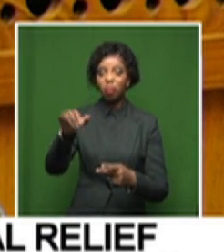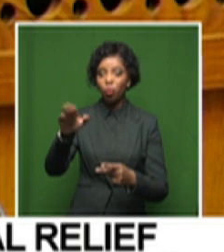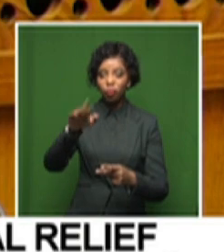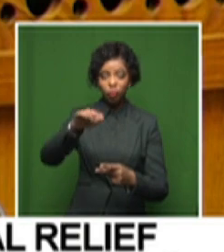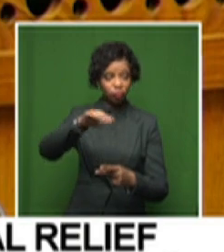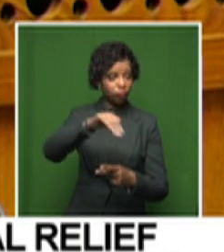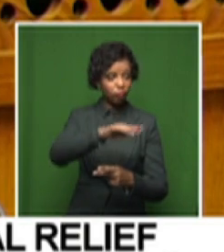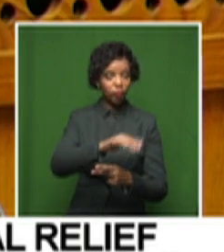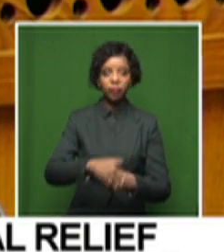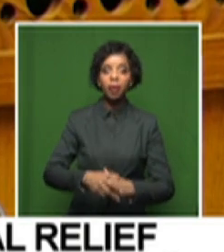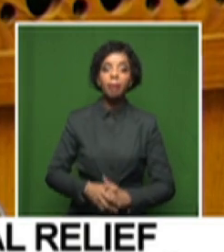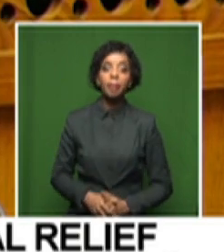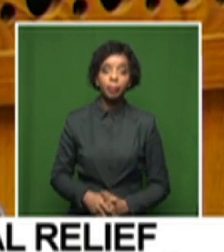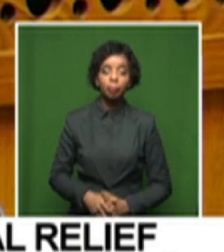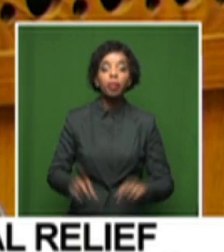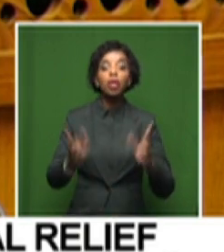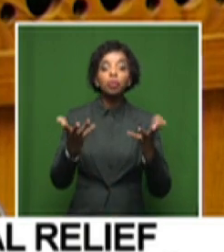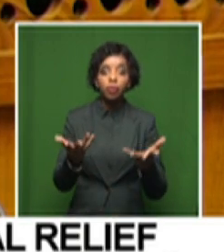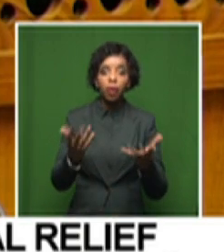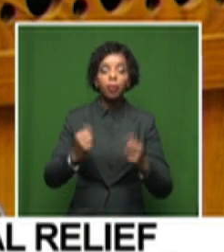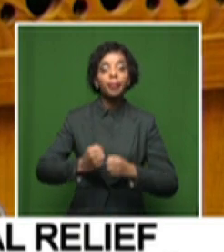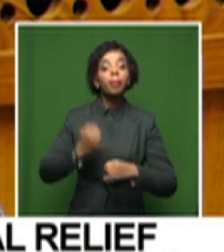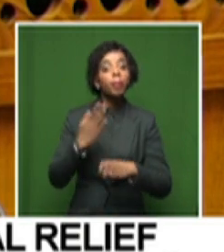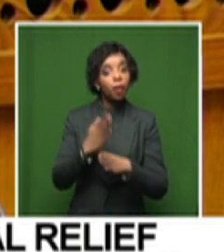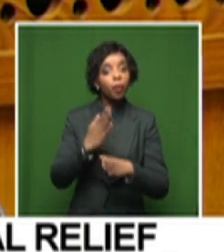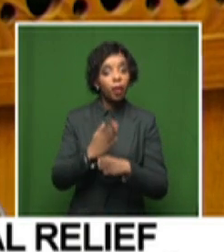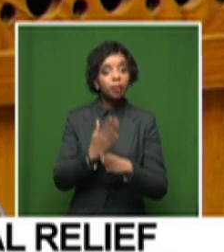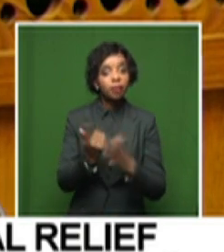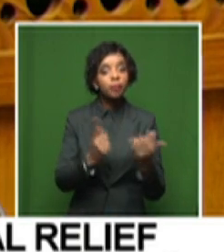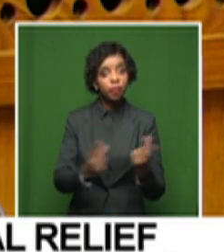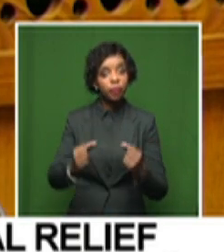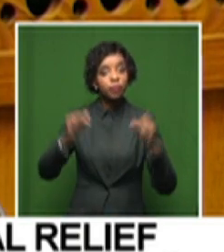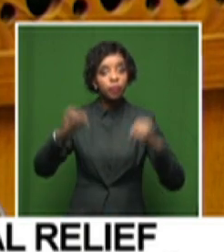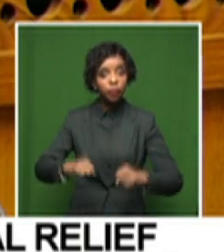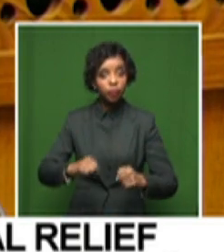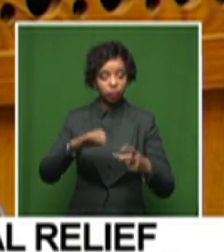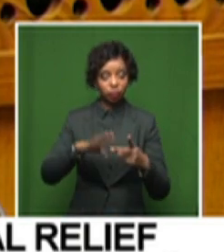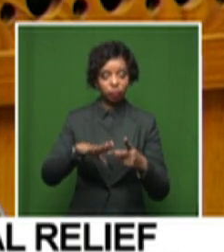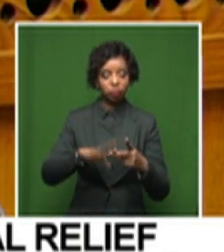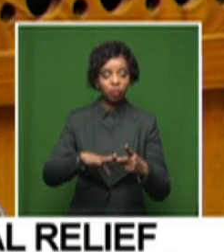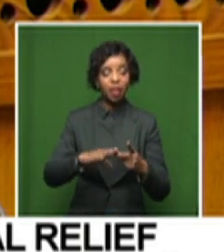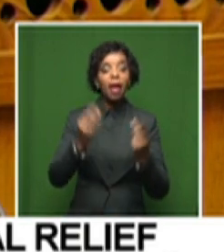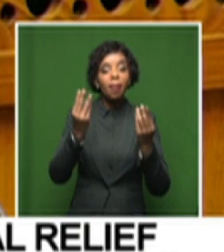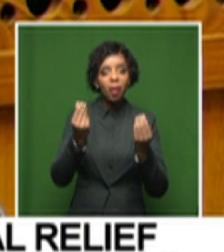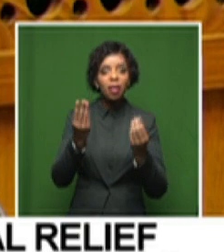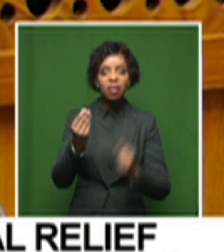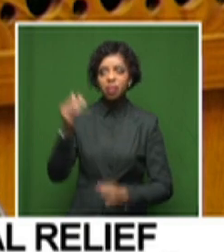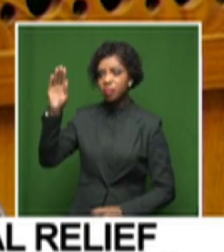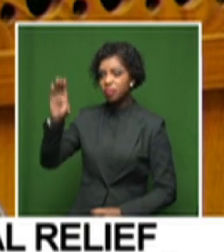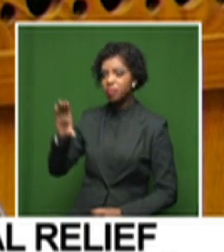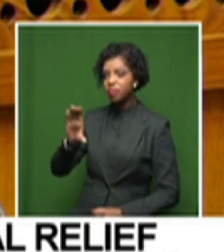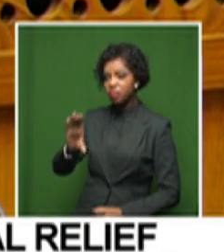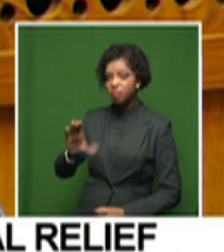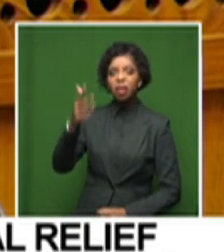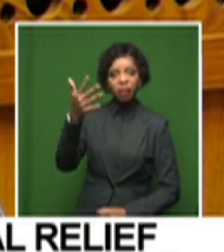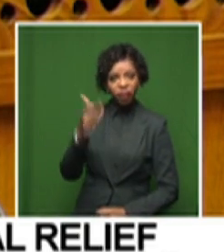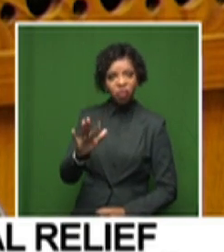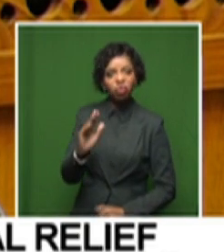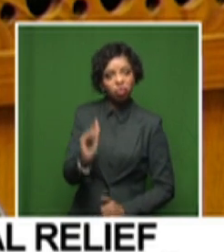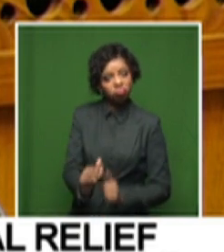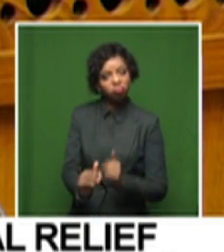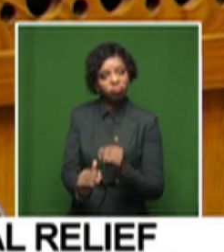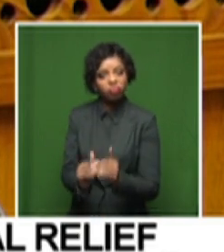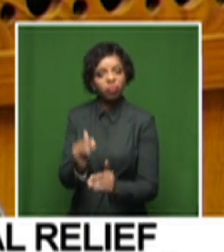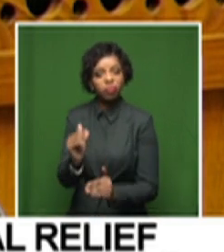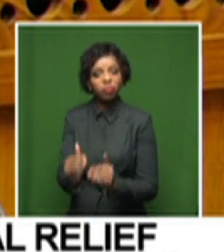So work is being done and money is being allocated for these processes.